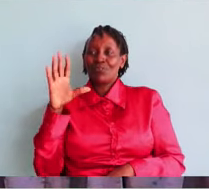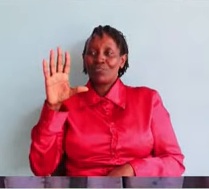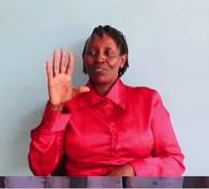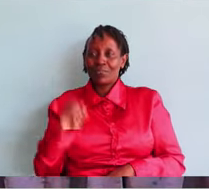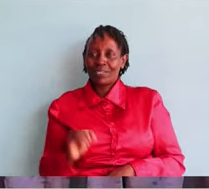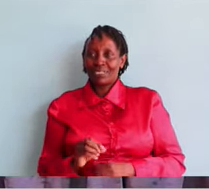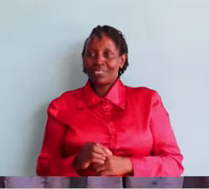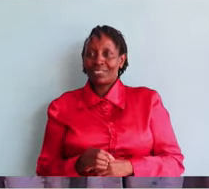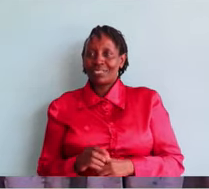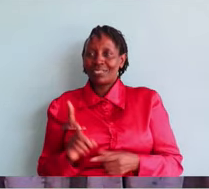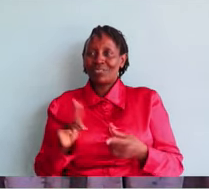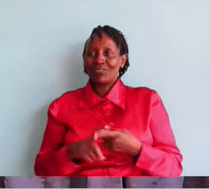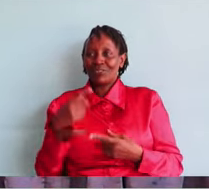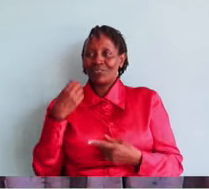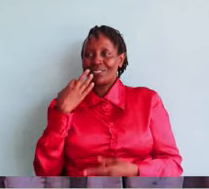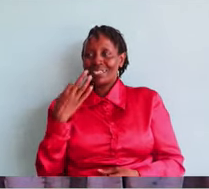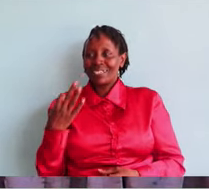300,